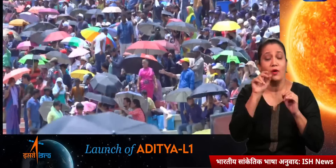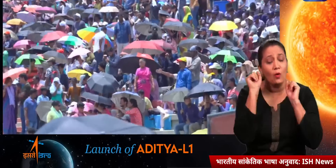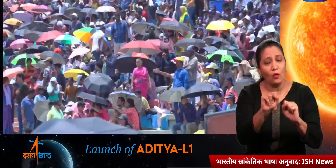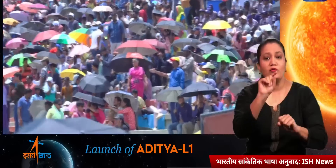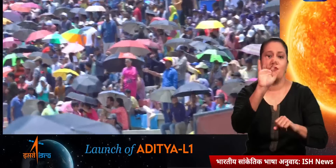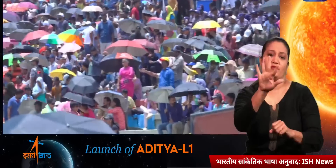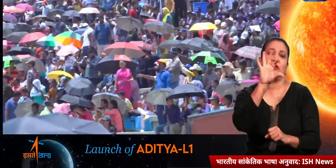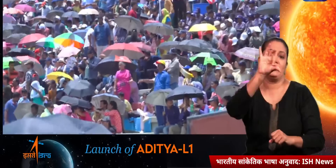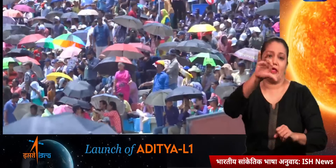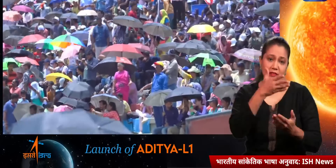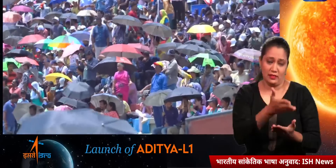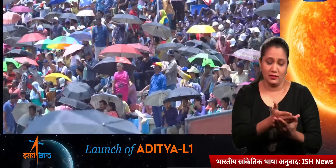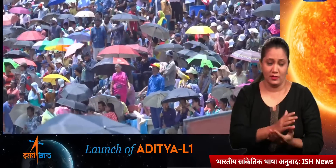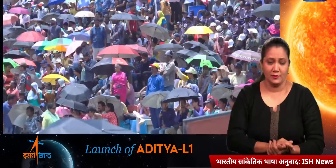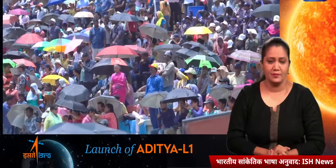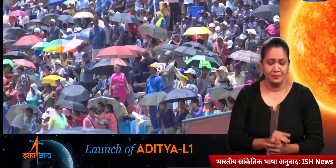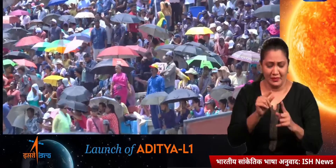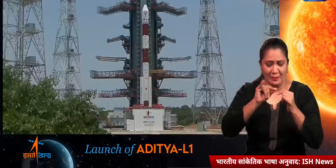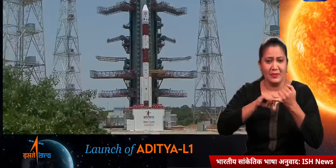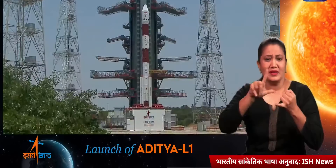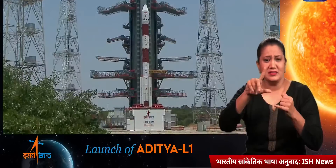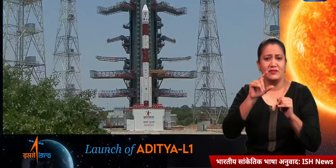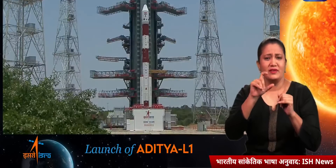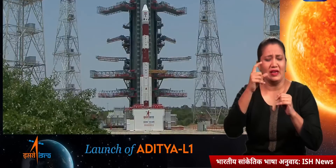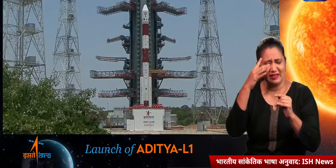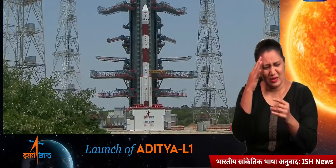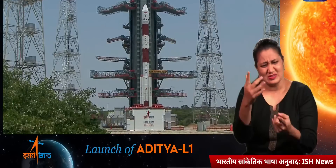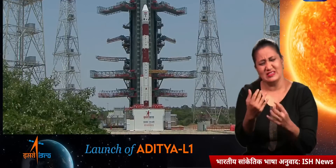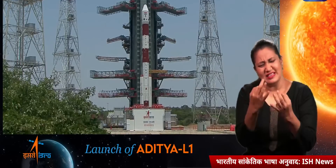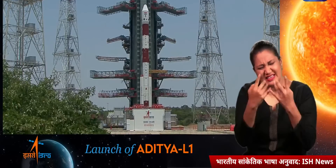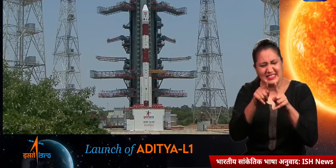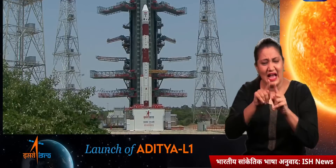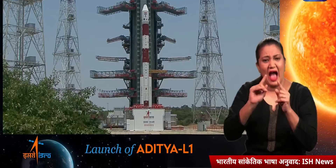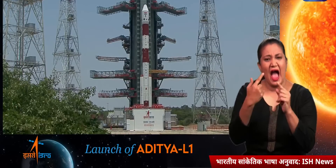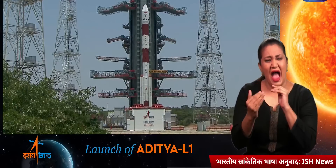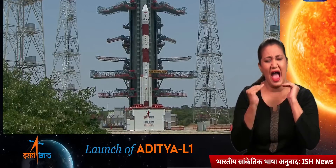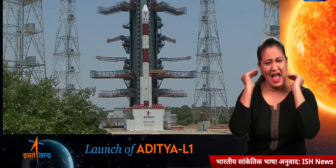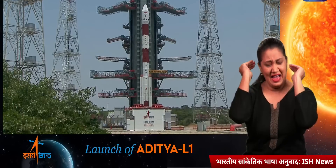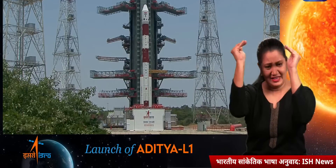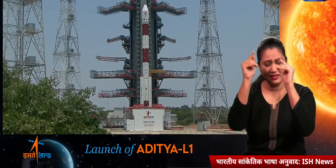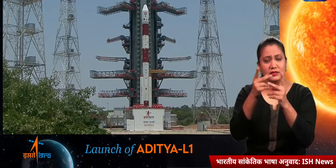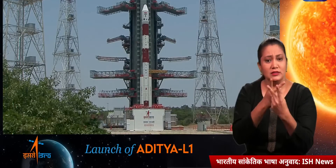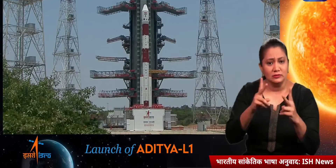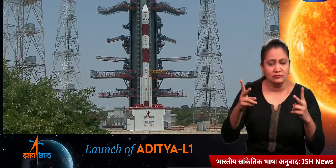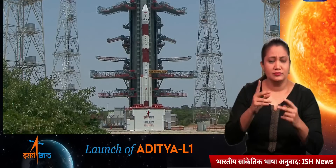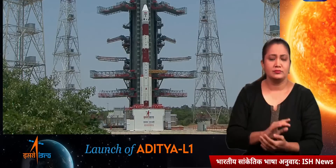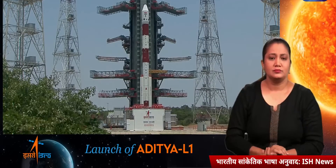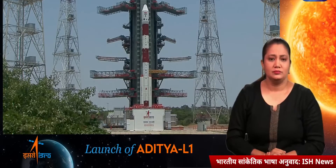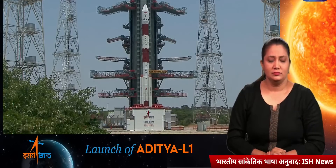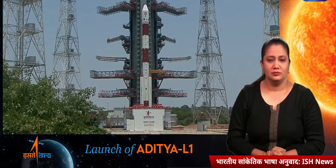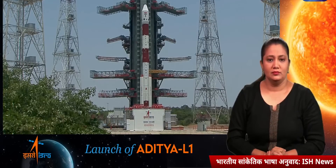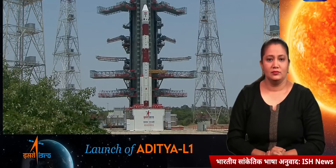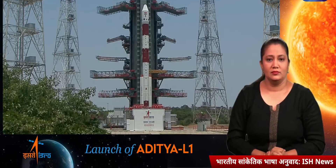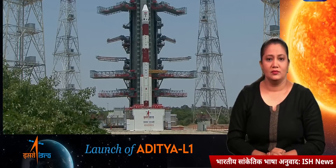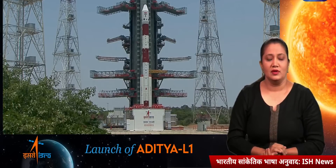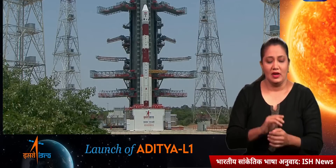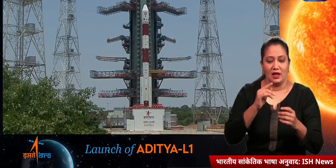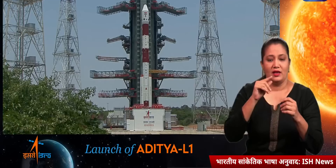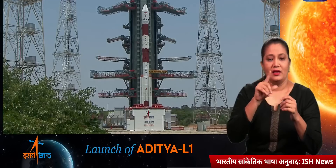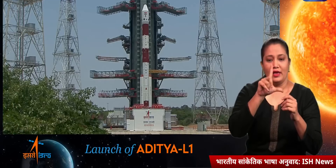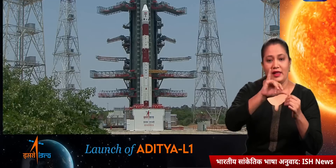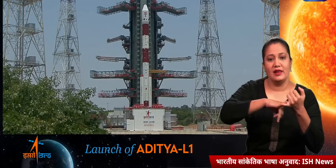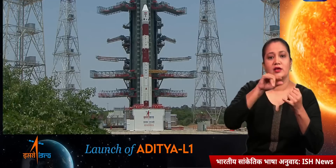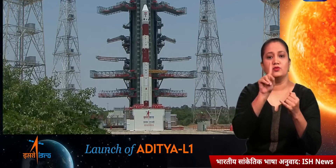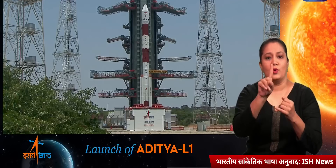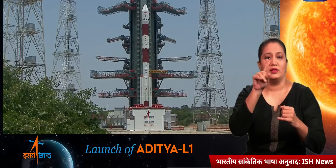mentioned earlier, PSLV's XL version with 6 strap-on motors alongside the core S139 motor is